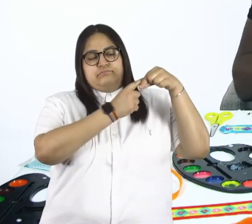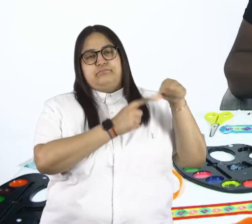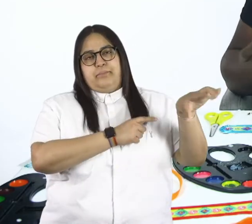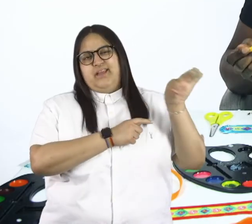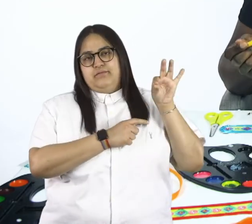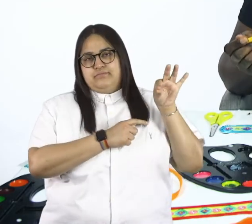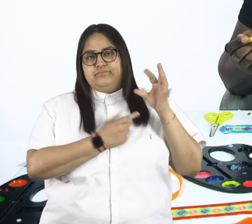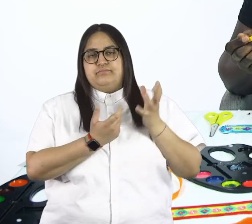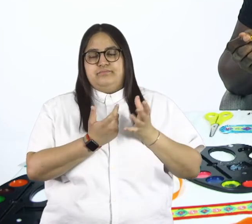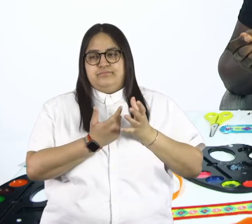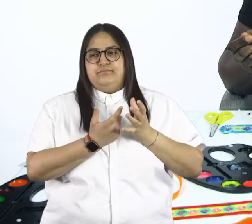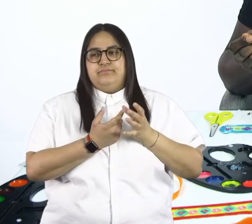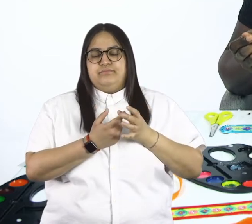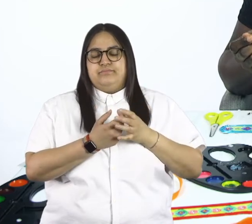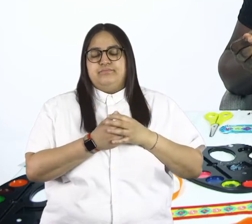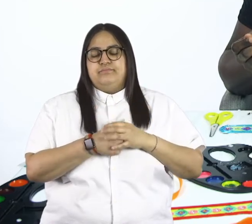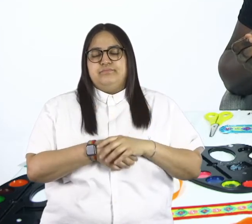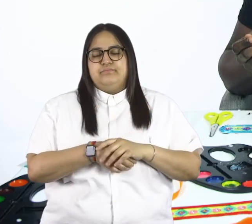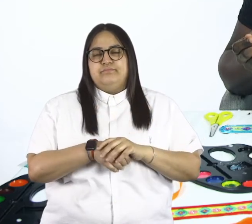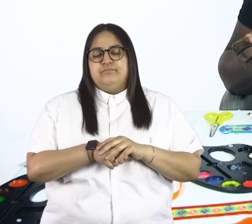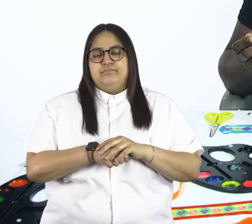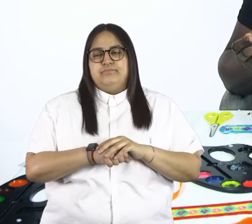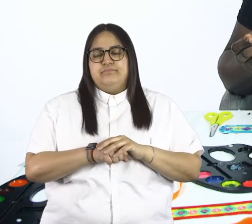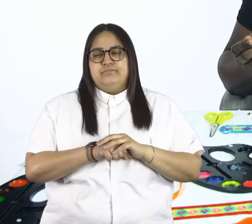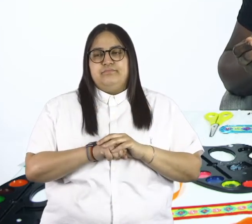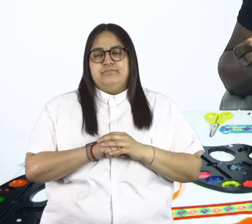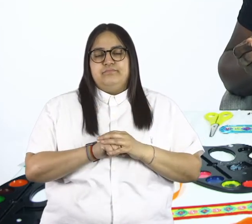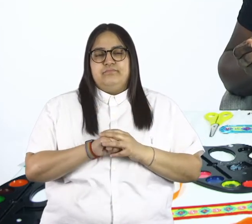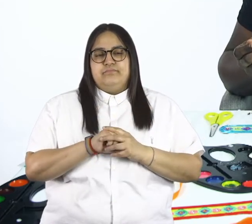And do the exact same thing.